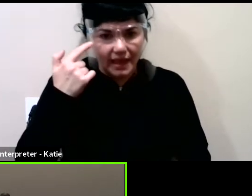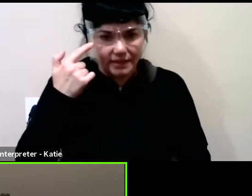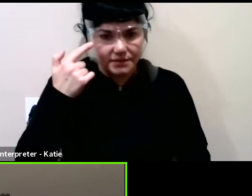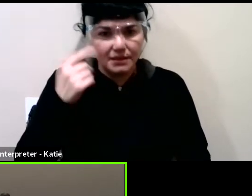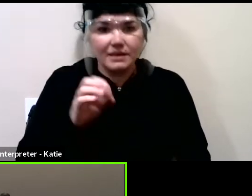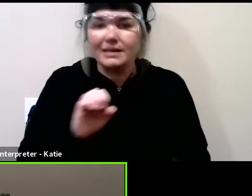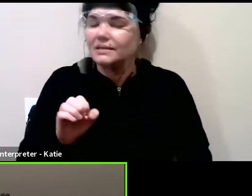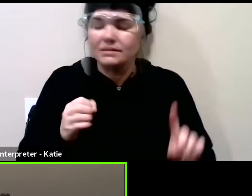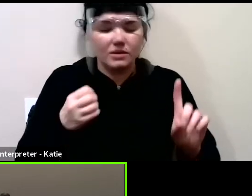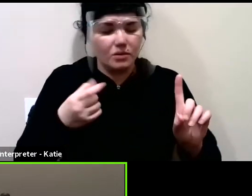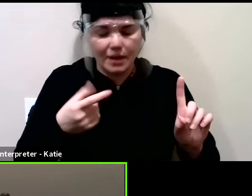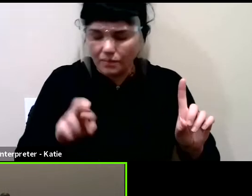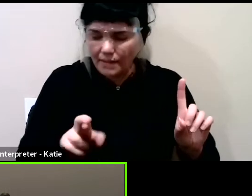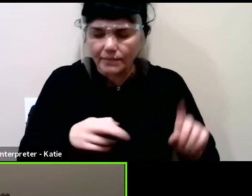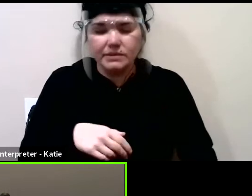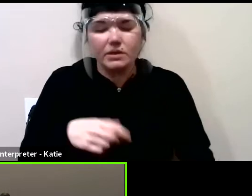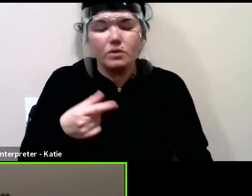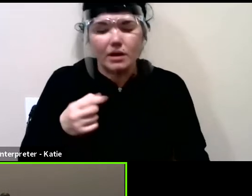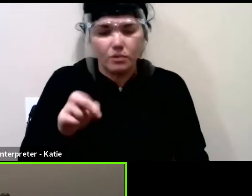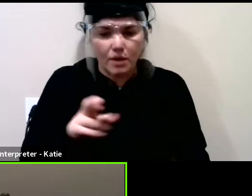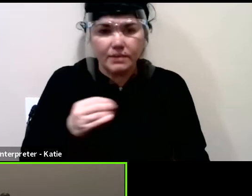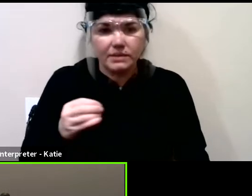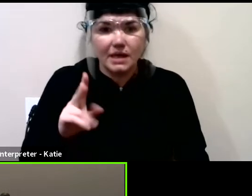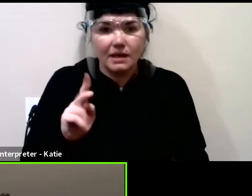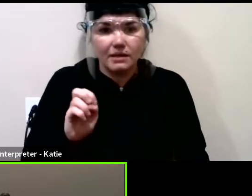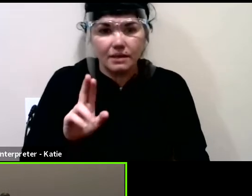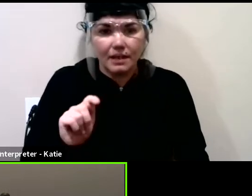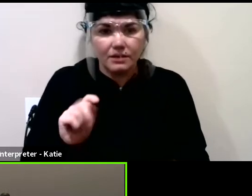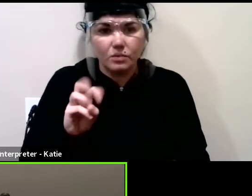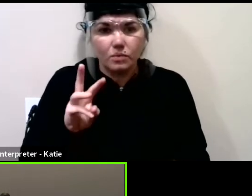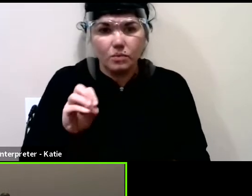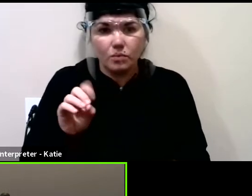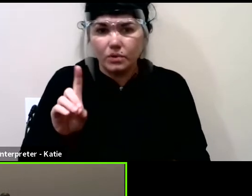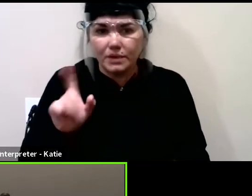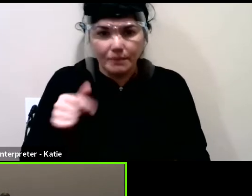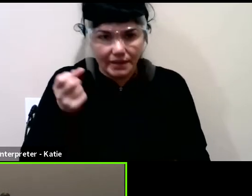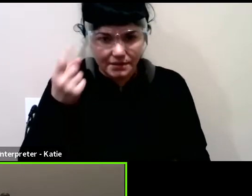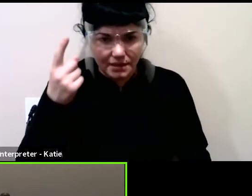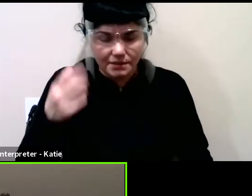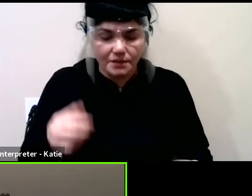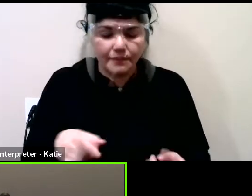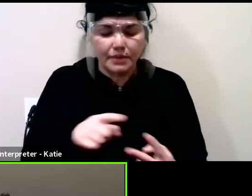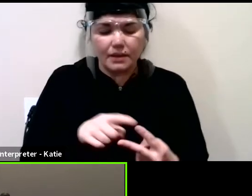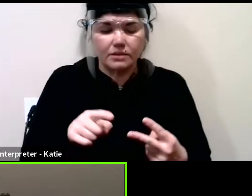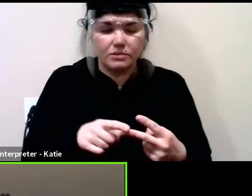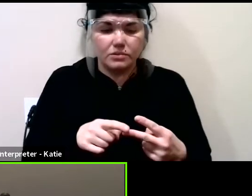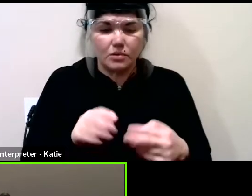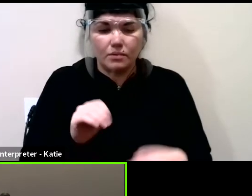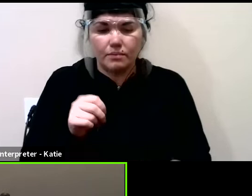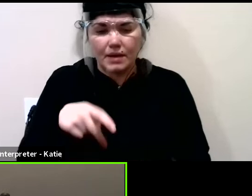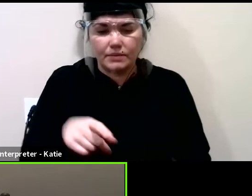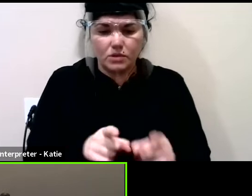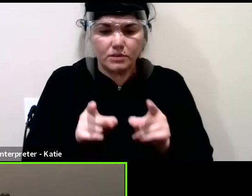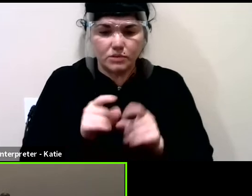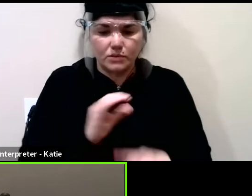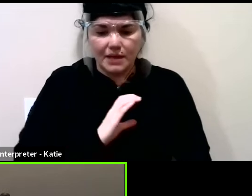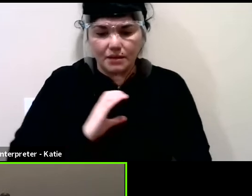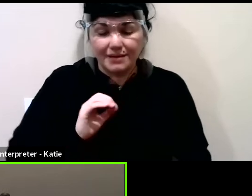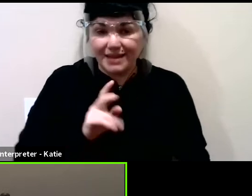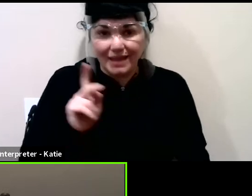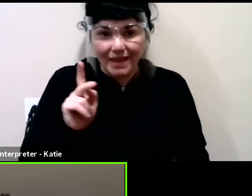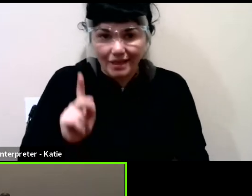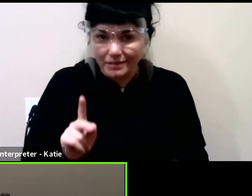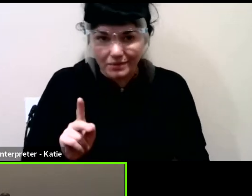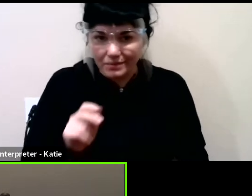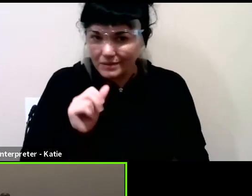east grand rapids grand rapids and kentwood this just makes sense there are two maps also congressionally you know kalamazoo